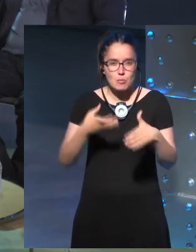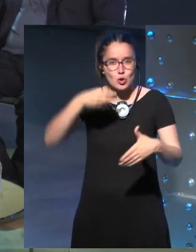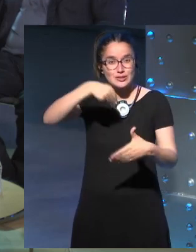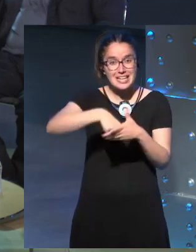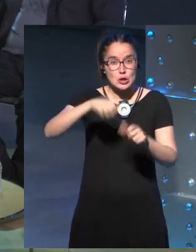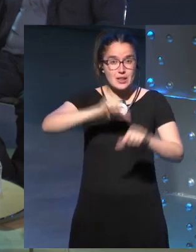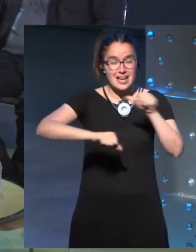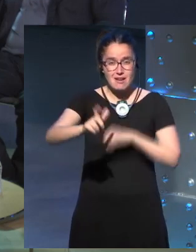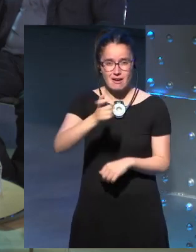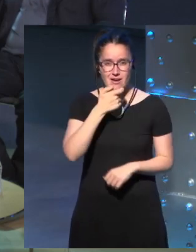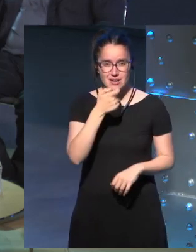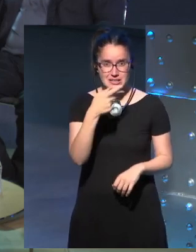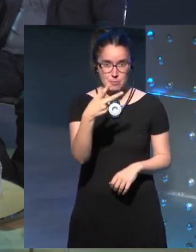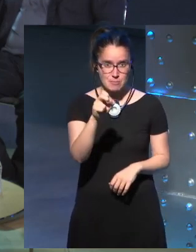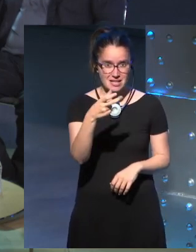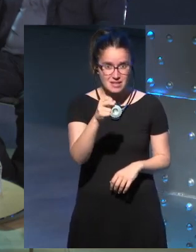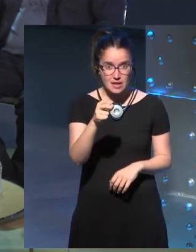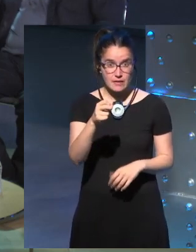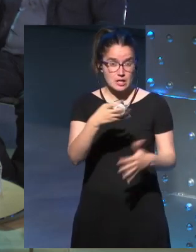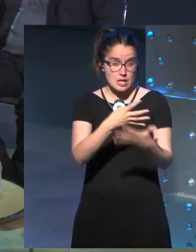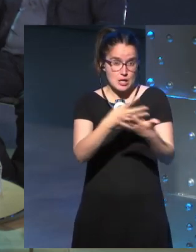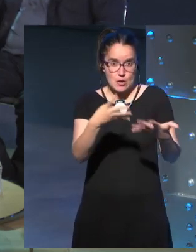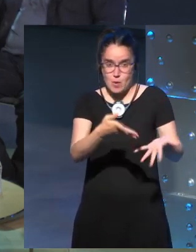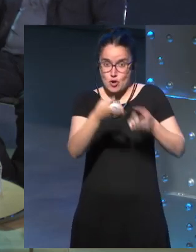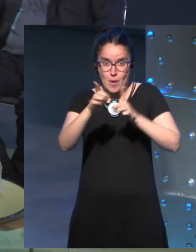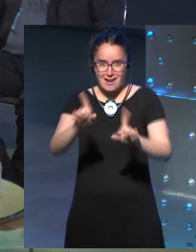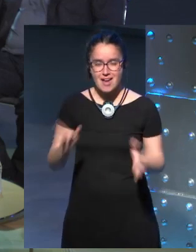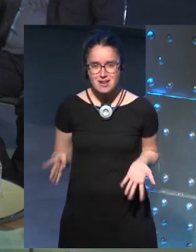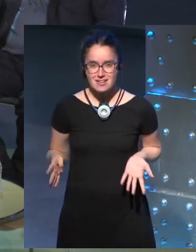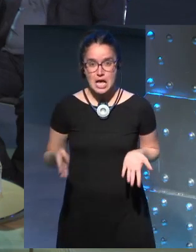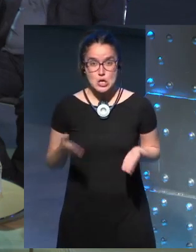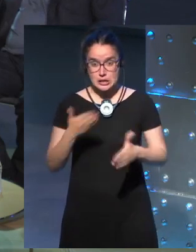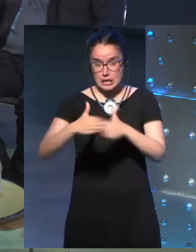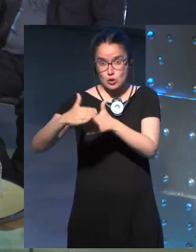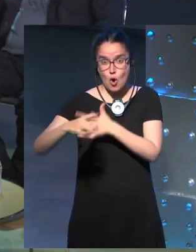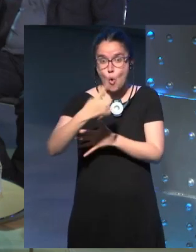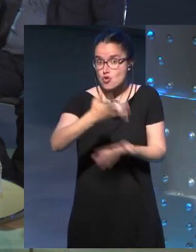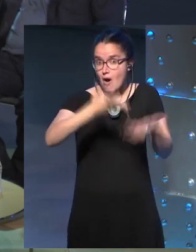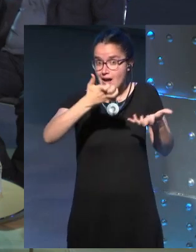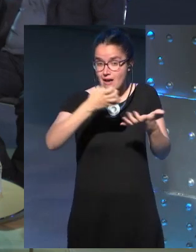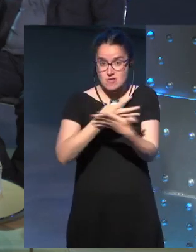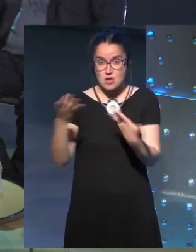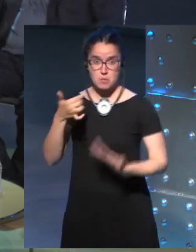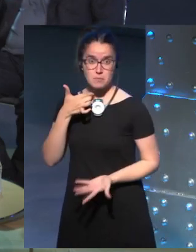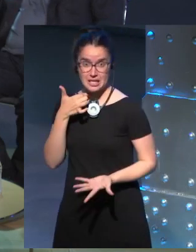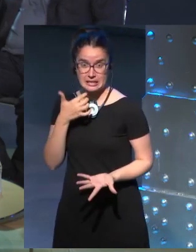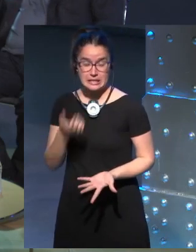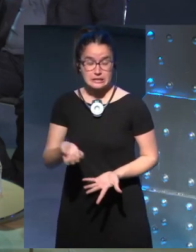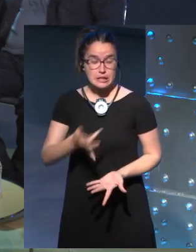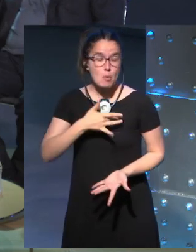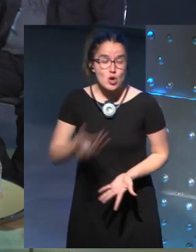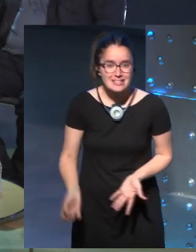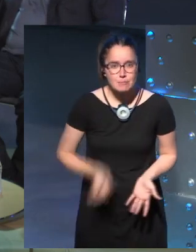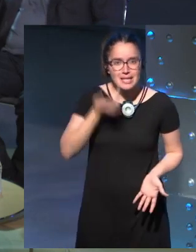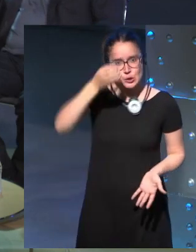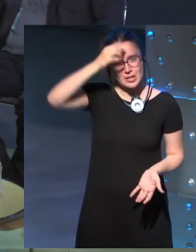19 of those teams are not going to win. Your team is going to lose. So this love and this passion and this intelligence that